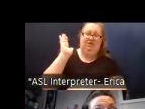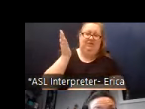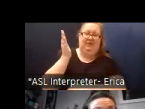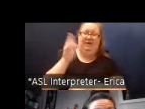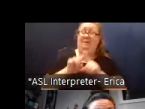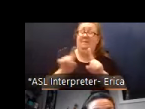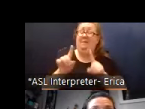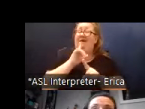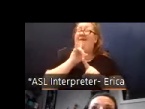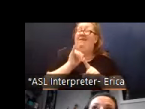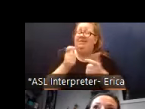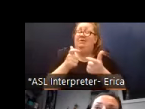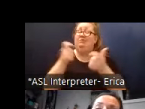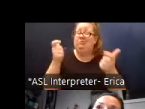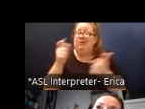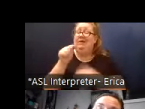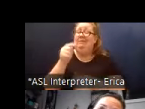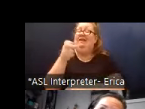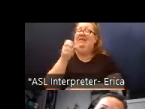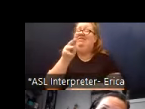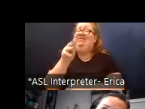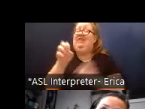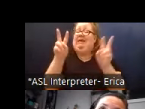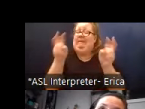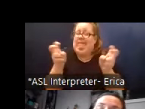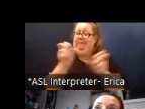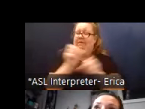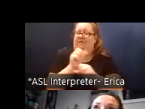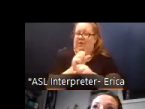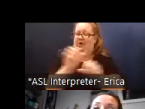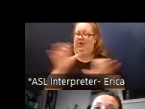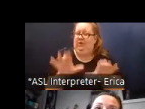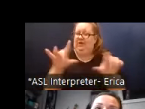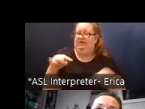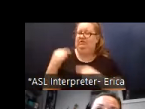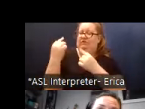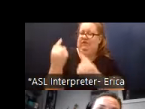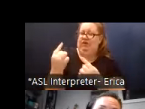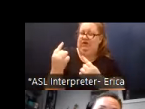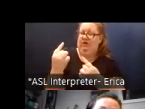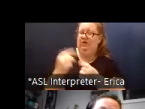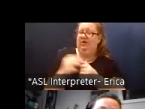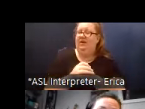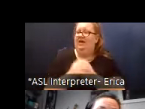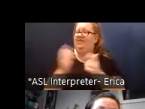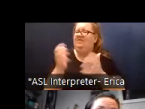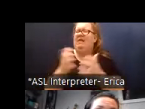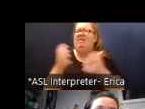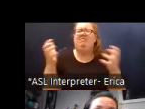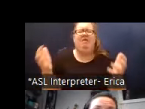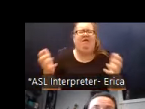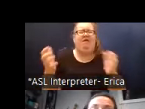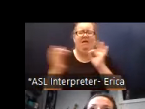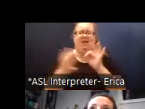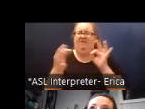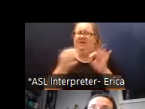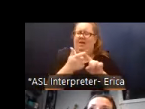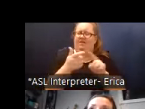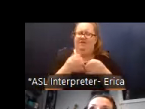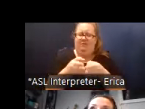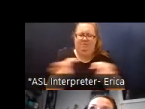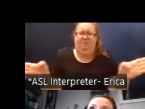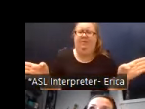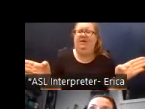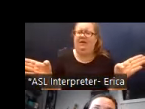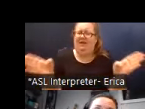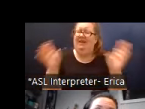really big theme of the work that we've done so far. We've heard a lot of feedback from members of the public that it can